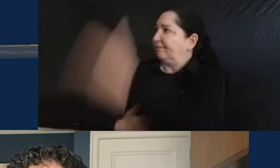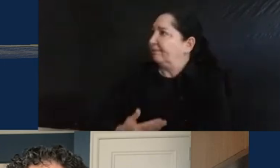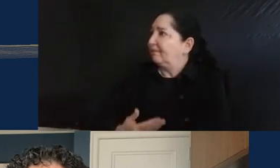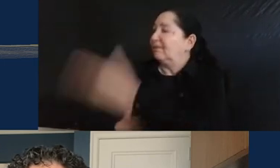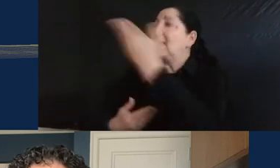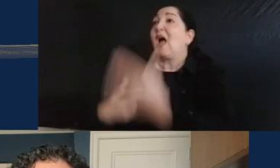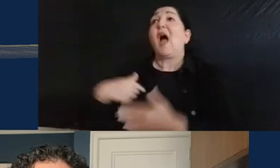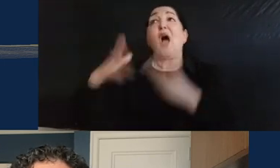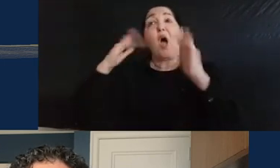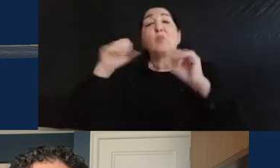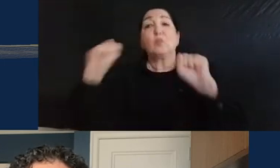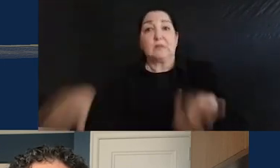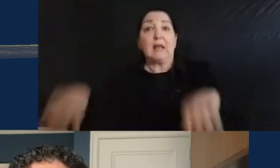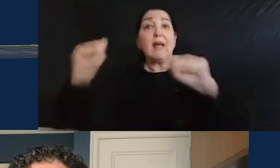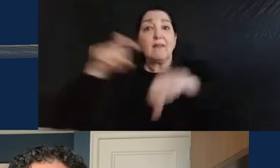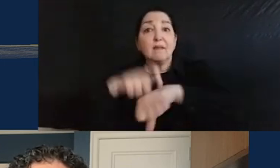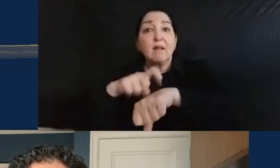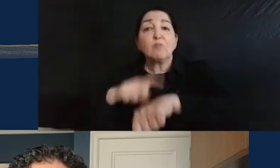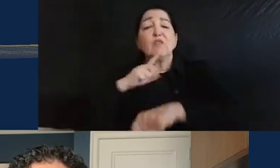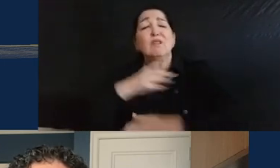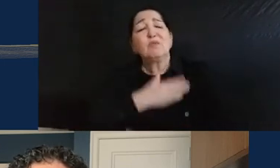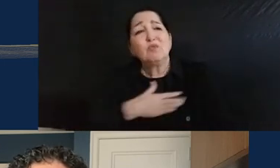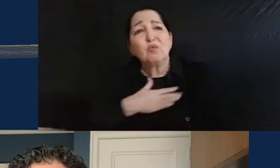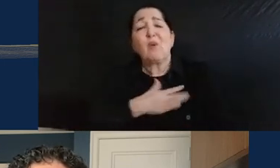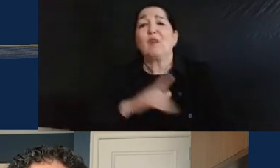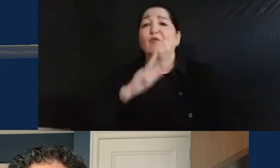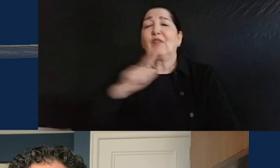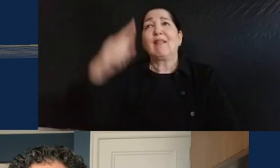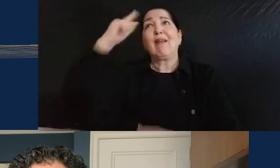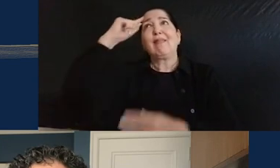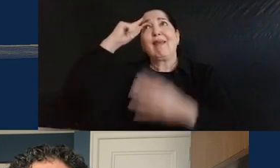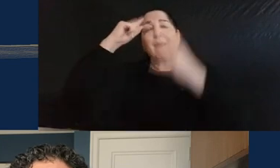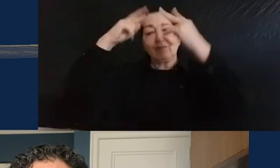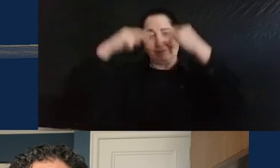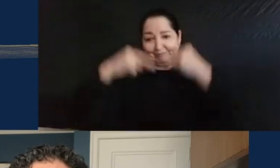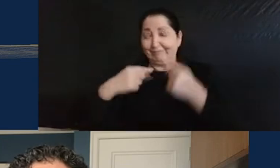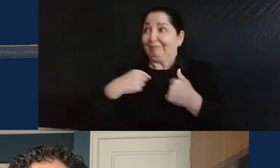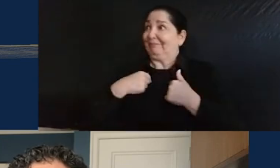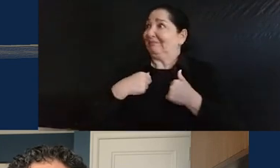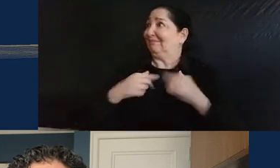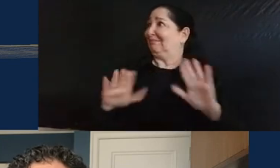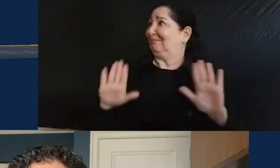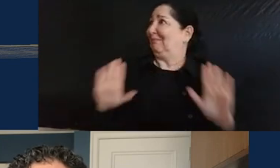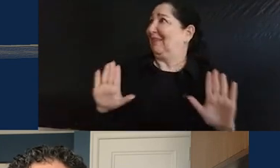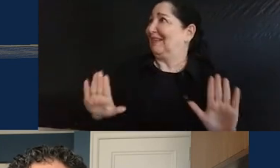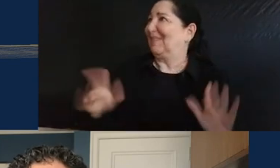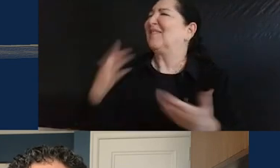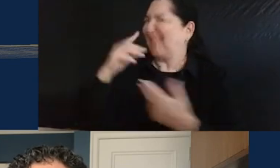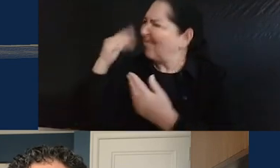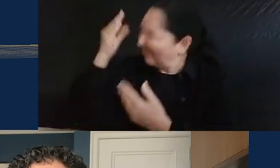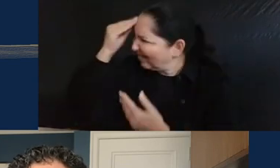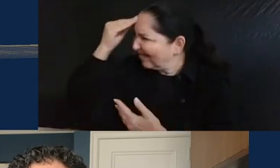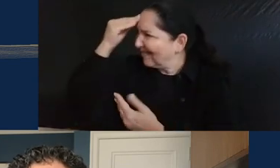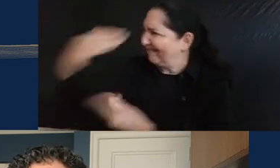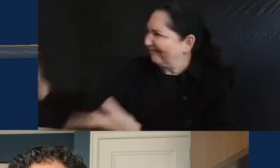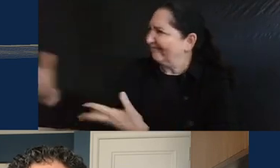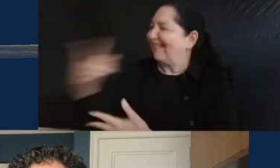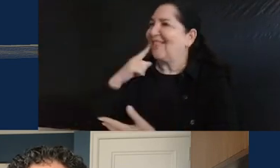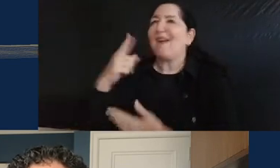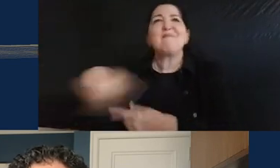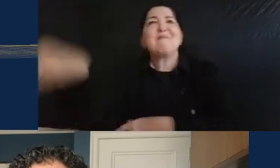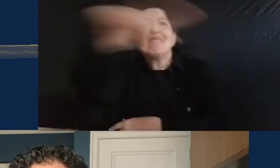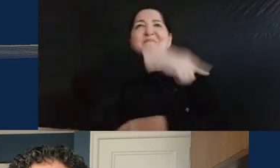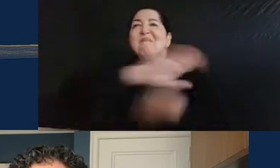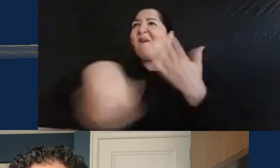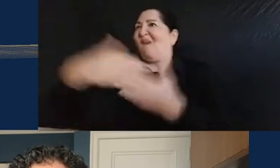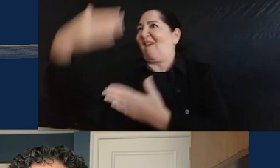hope you can take some time to really enjoy this and really reflect on how amazing you are, because everyone tonight knows that, and that's what we're